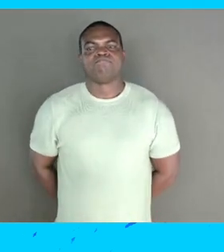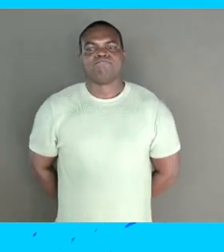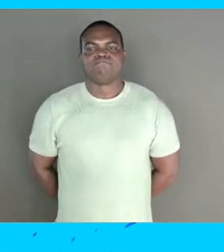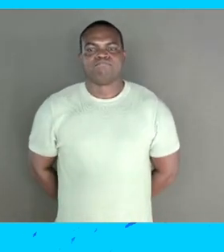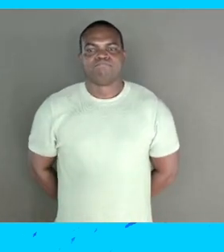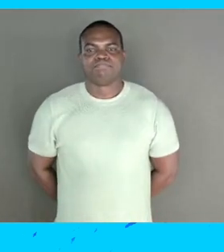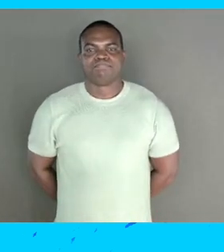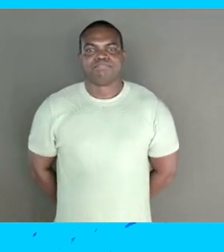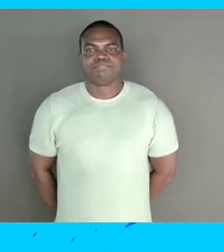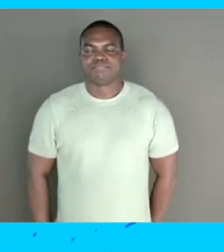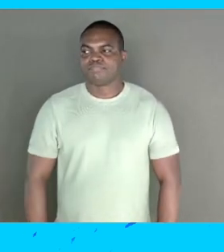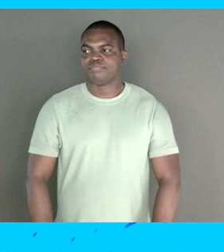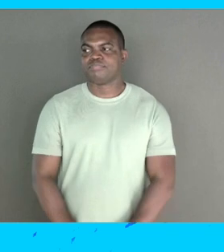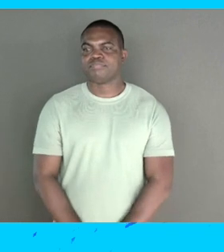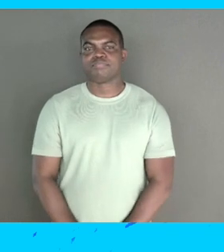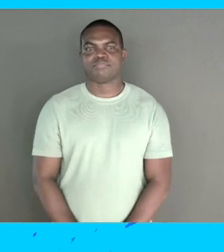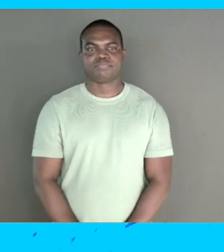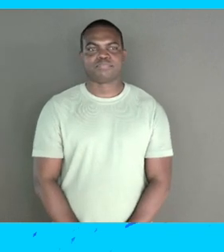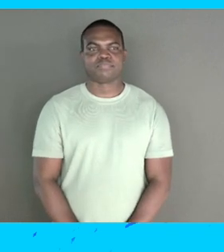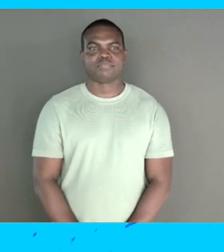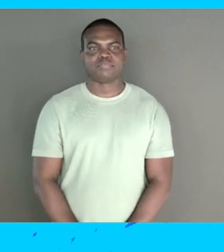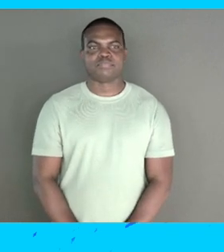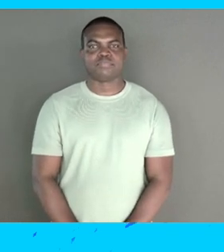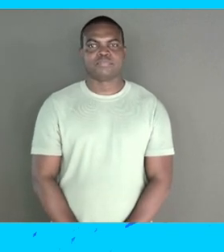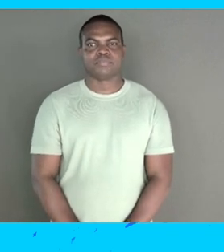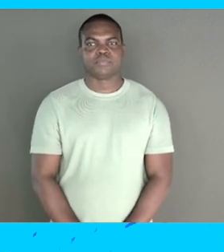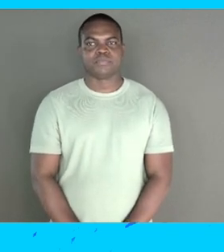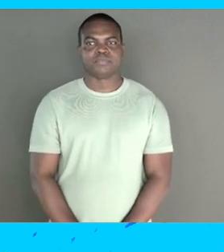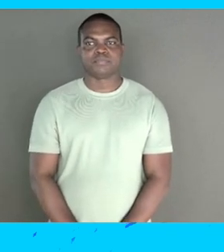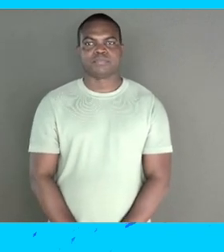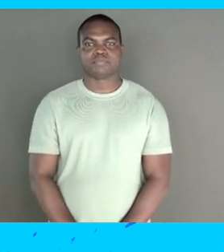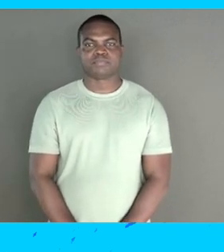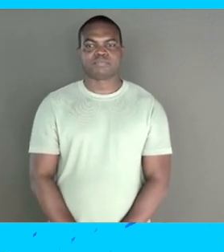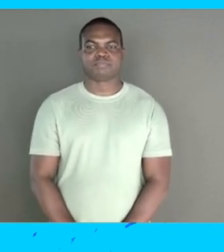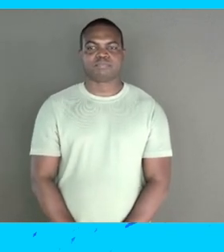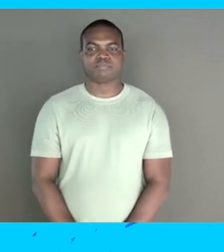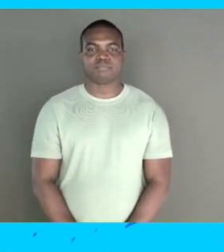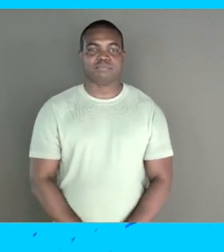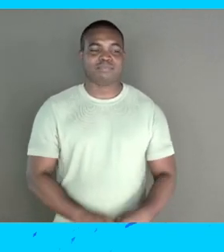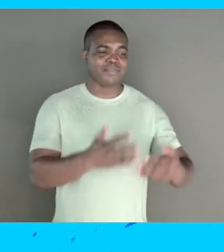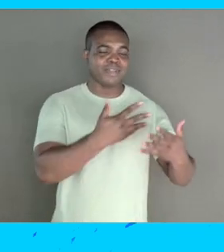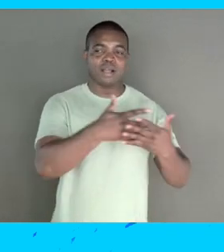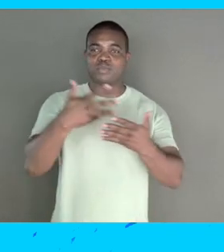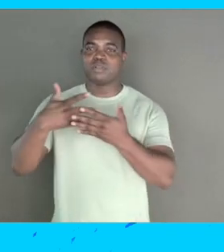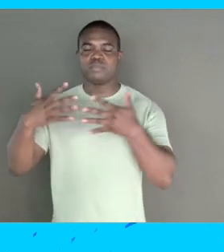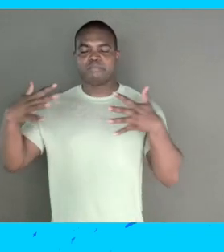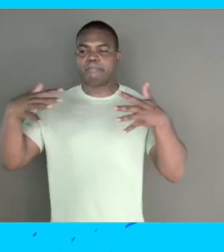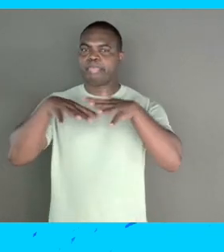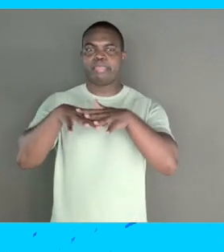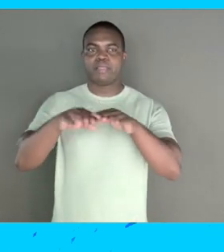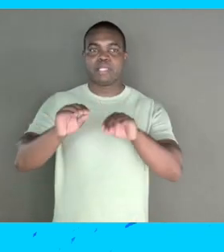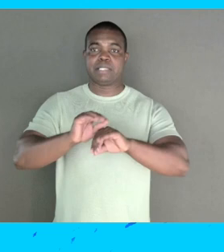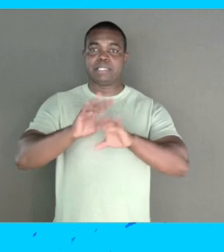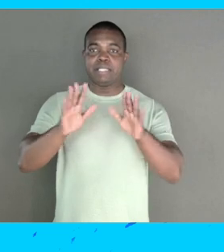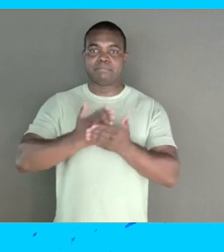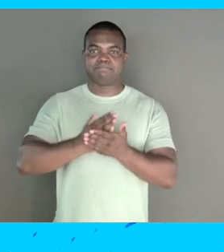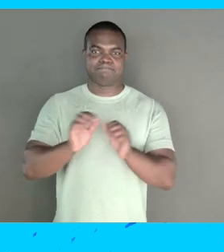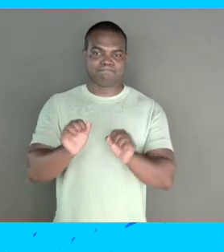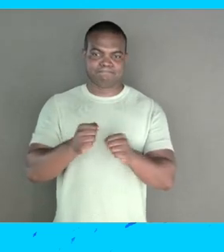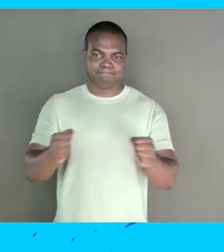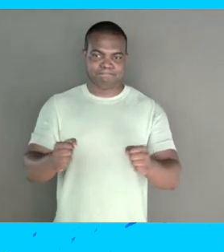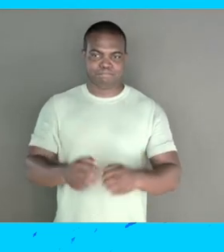by youth using creativity, power, difference, empathy, and love to empower other